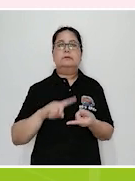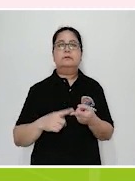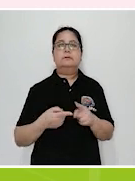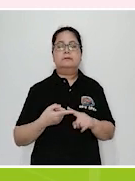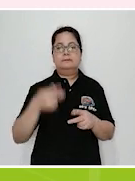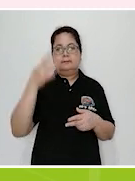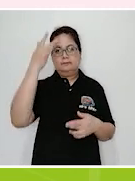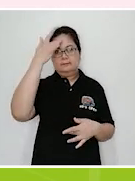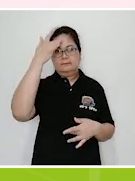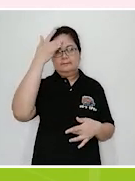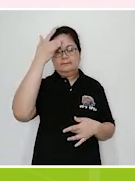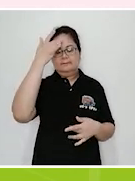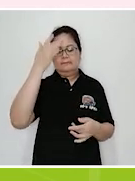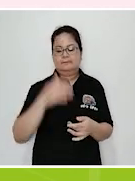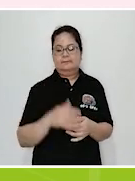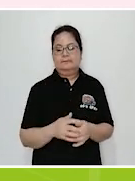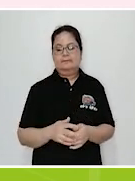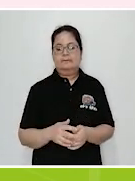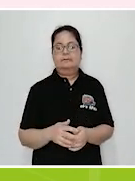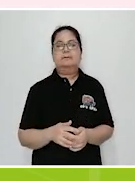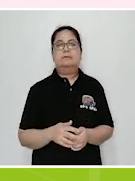My friend is sick.